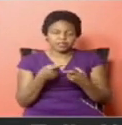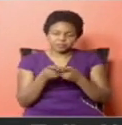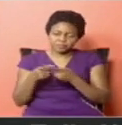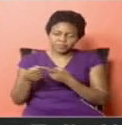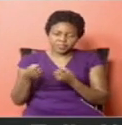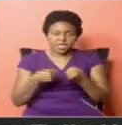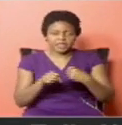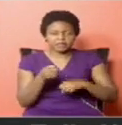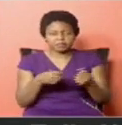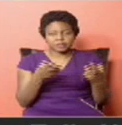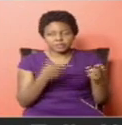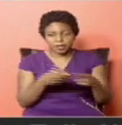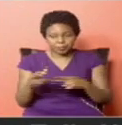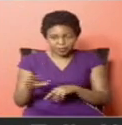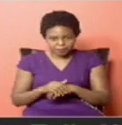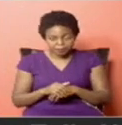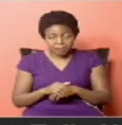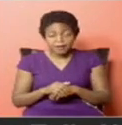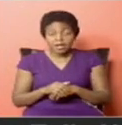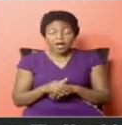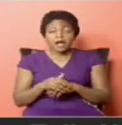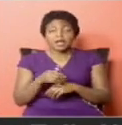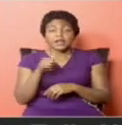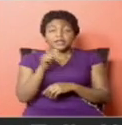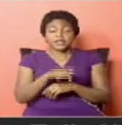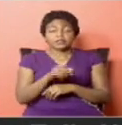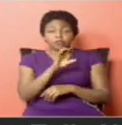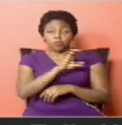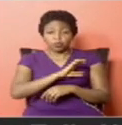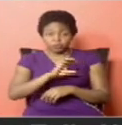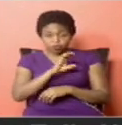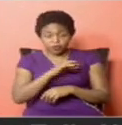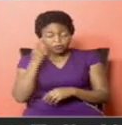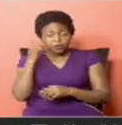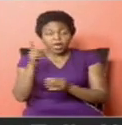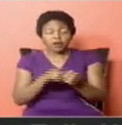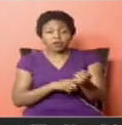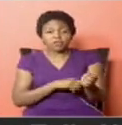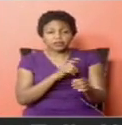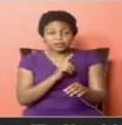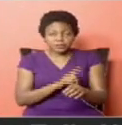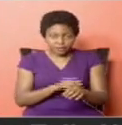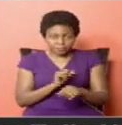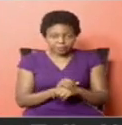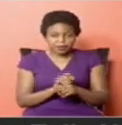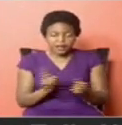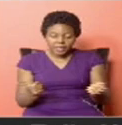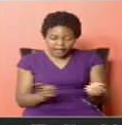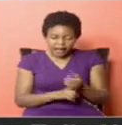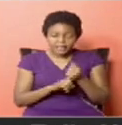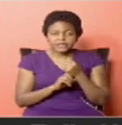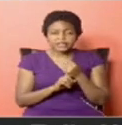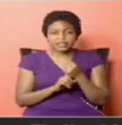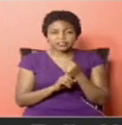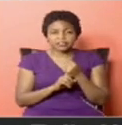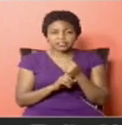activities. The Commission has, however, all along noted with